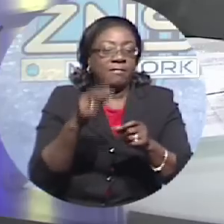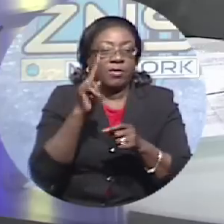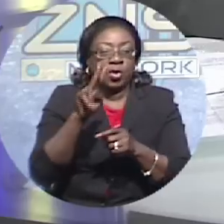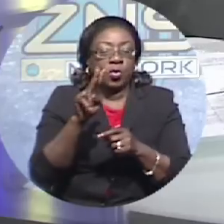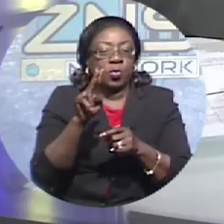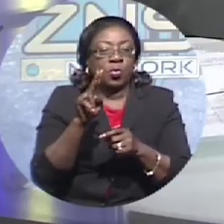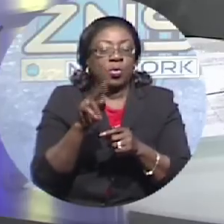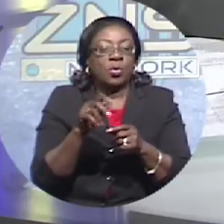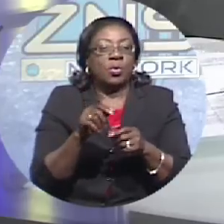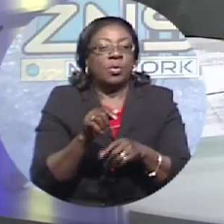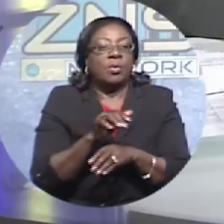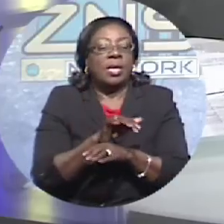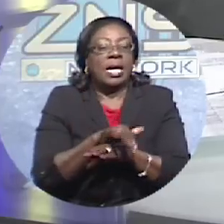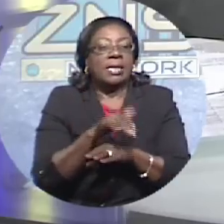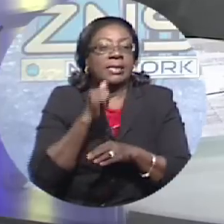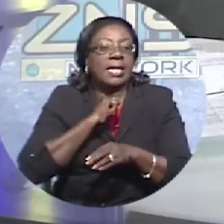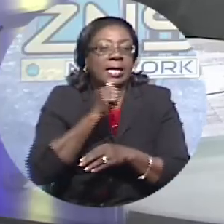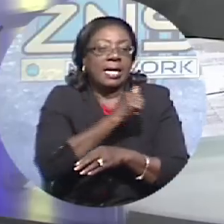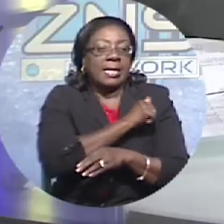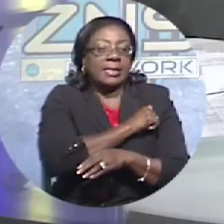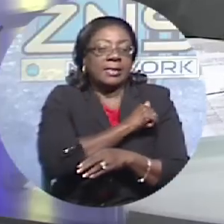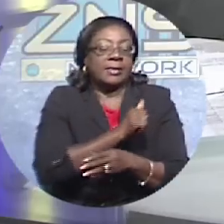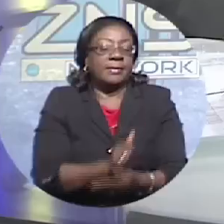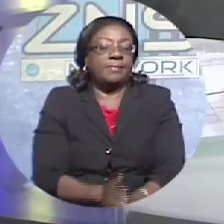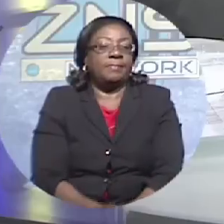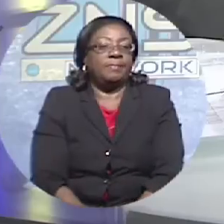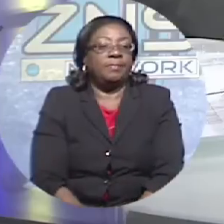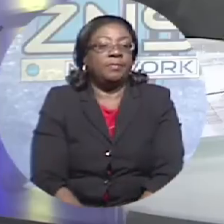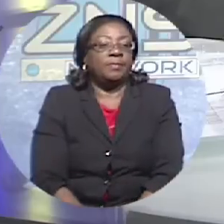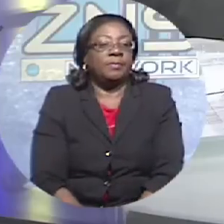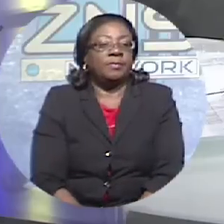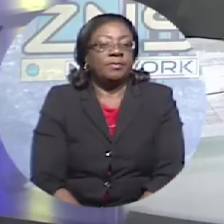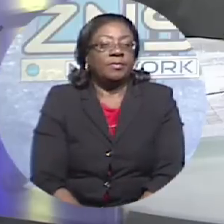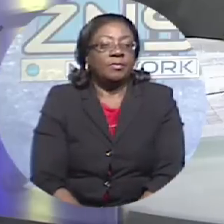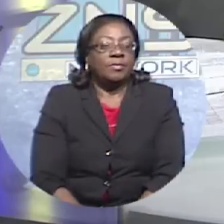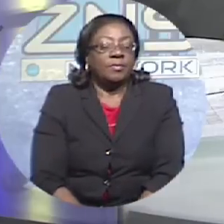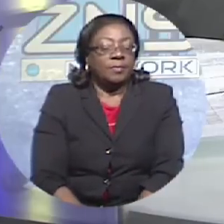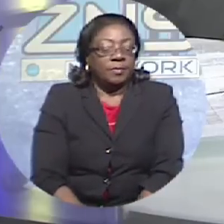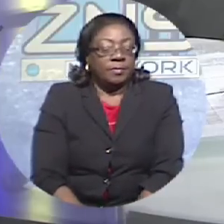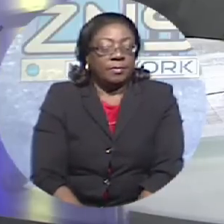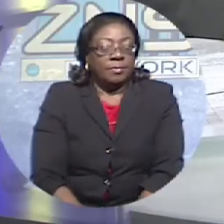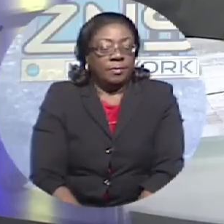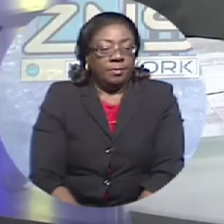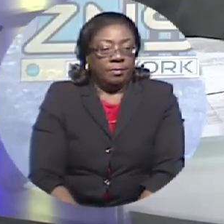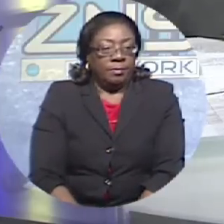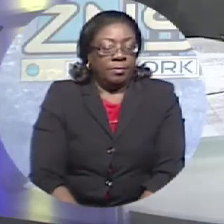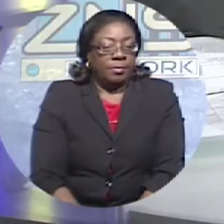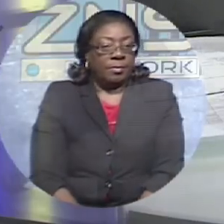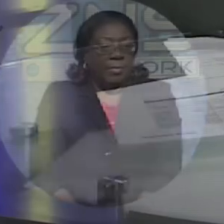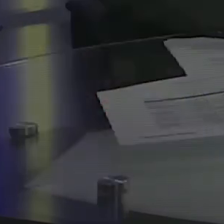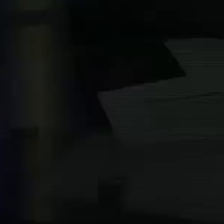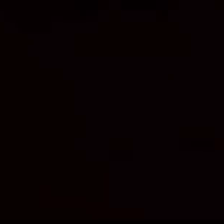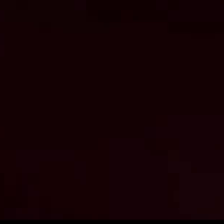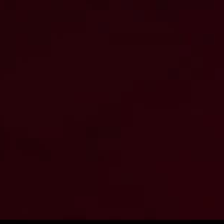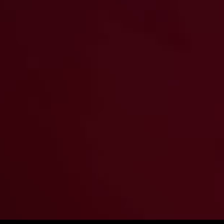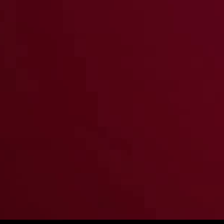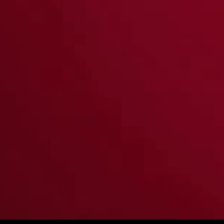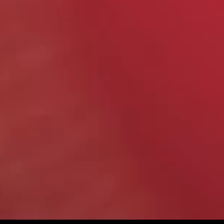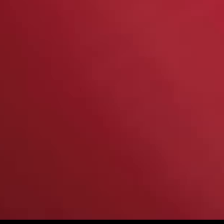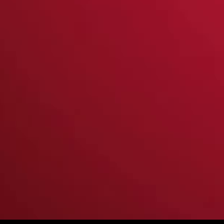back at the Atlantis tomorrow. Right, Andrew? We will. And so you're watching The Bahamas Tonight. Stay tuned. There's more news to come.